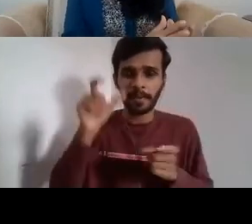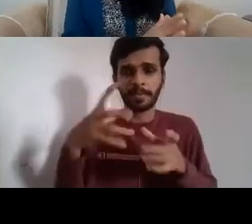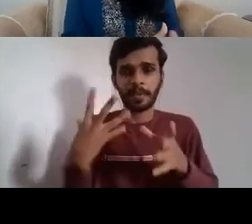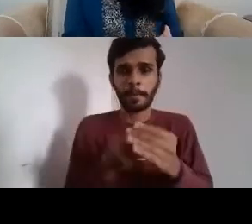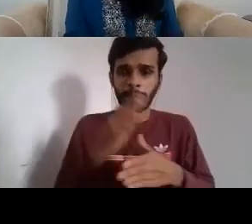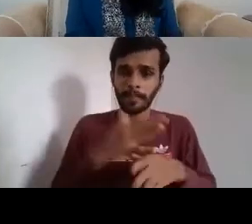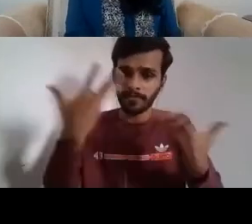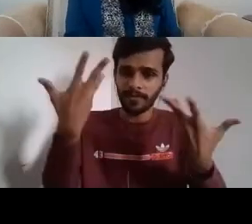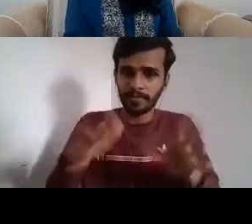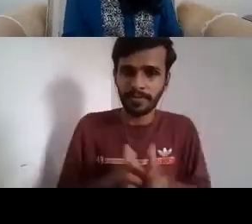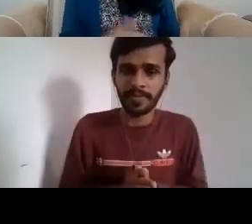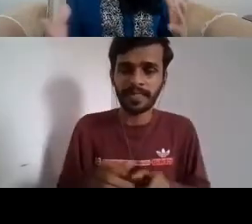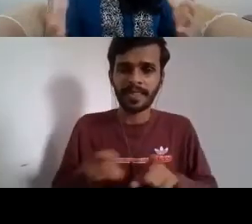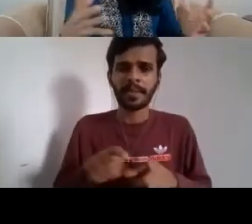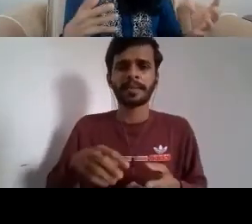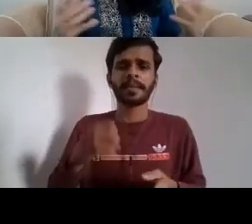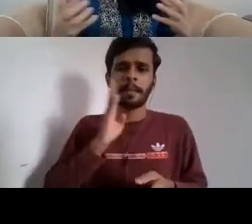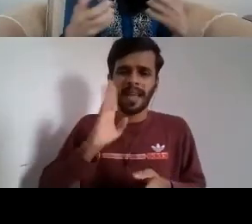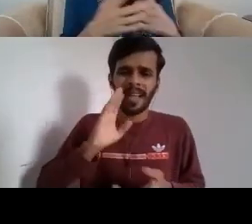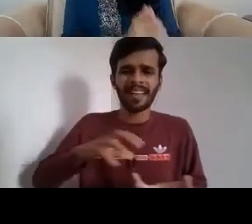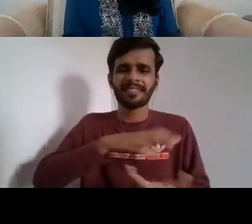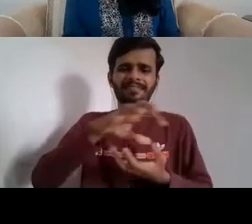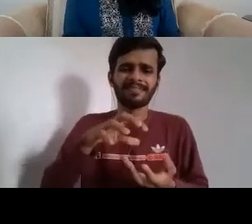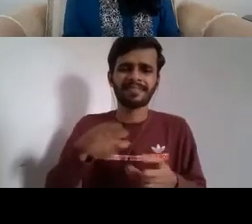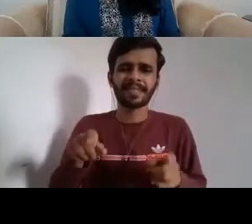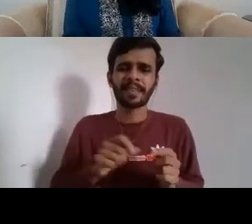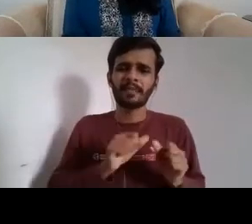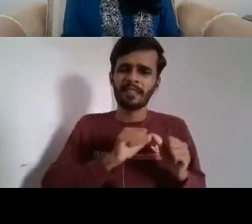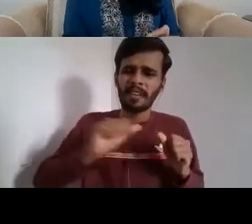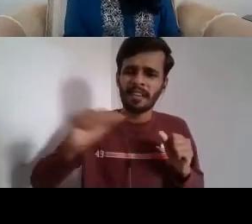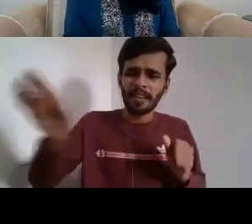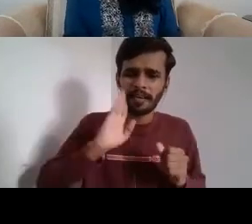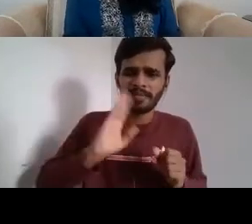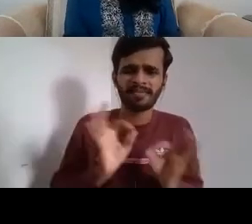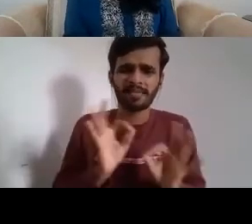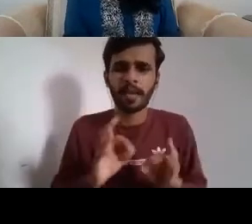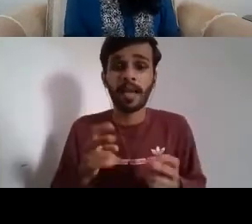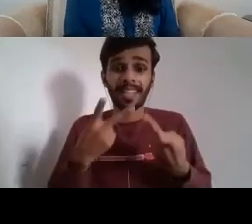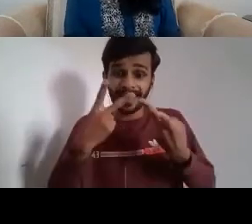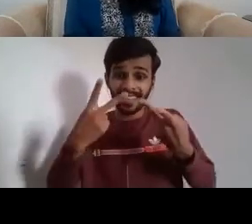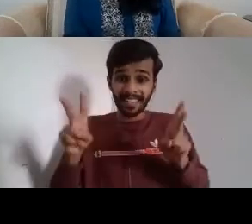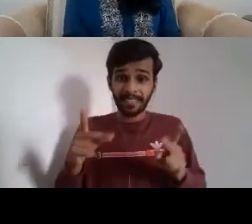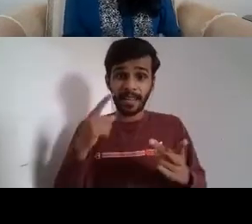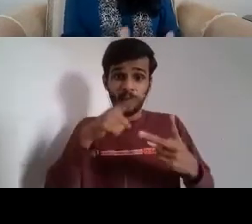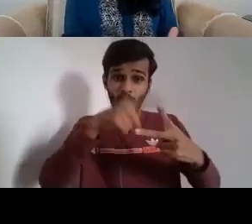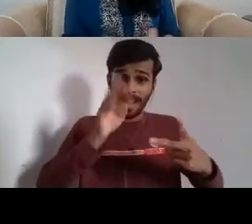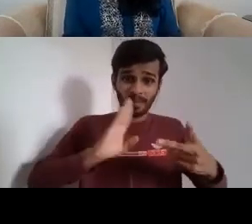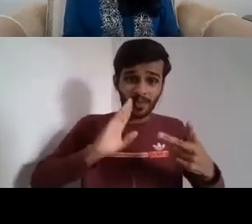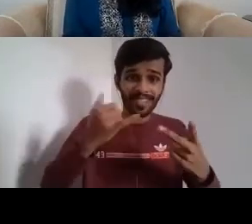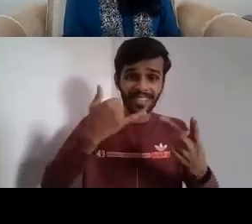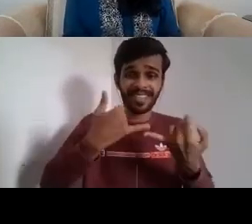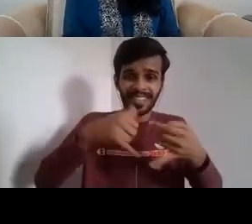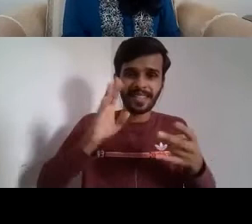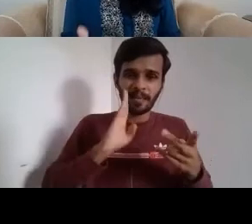making fusion music by mixing two different forms of music. He was essentially playing Indian music in different